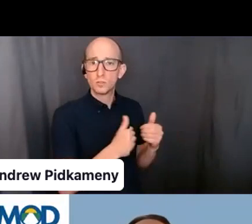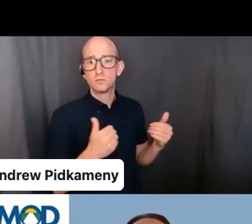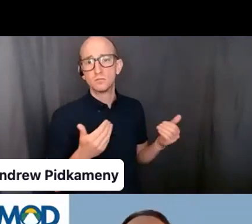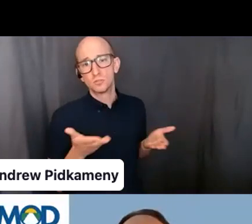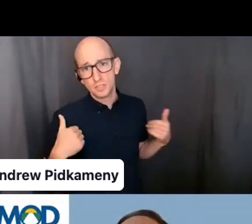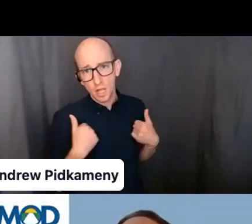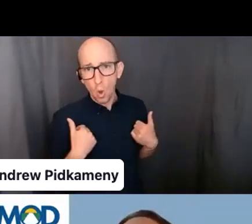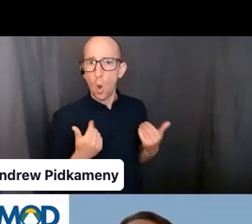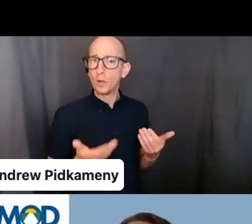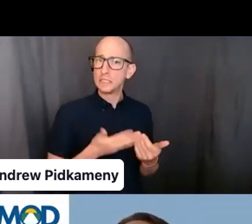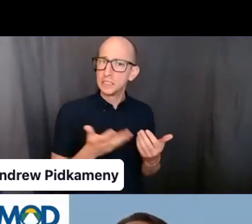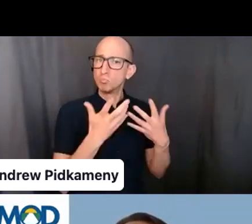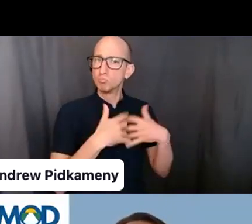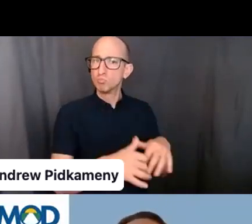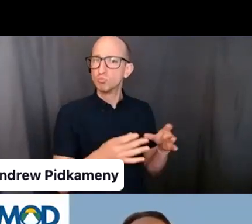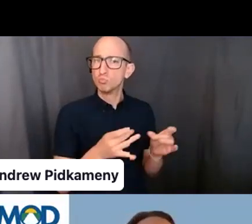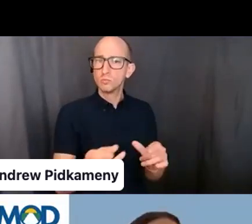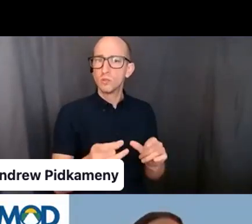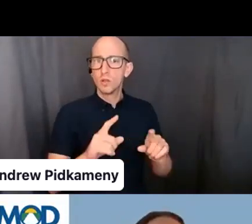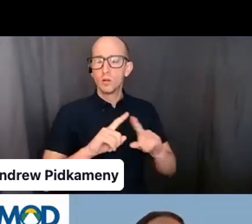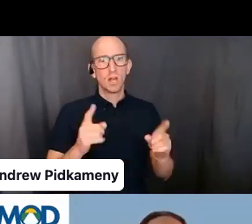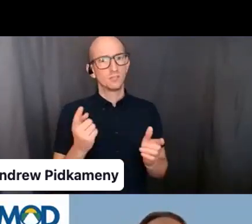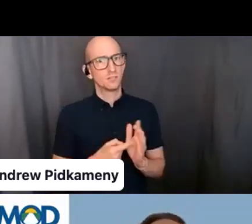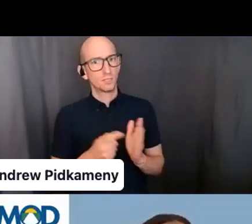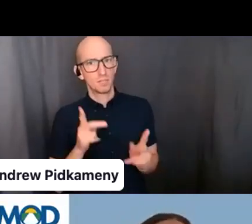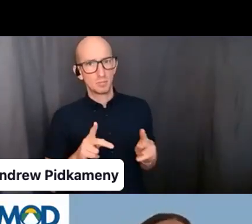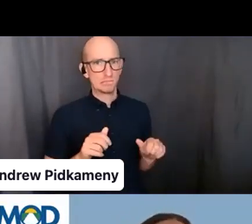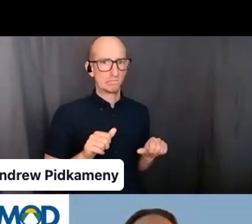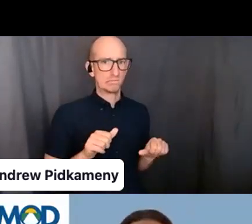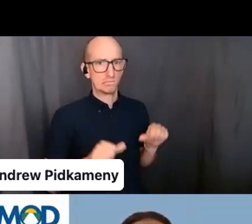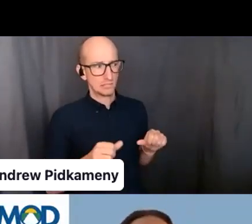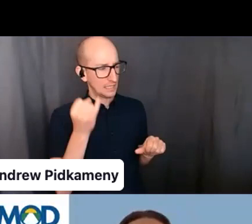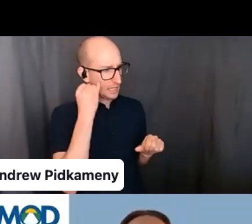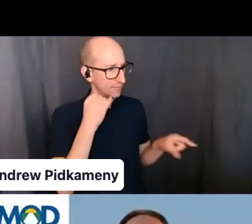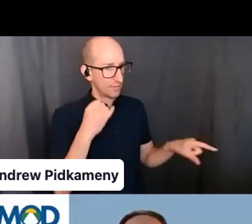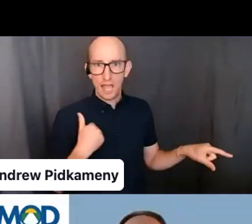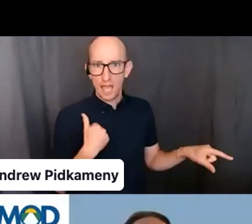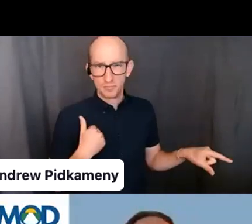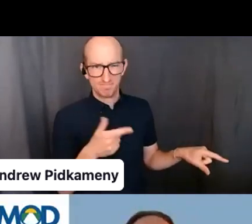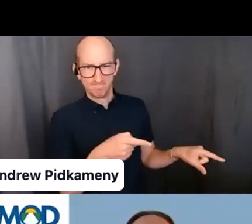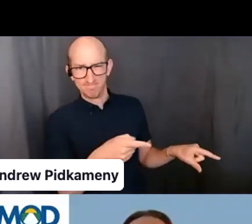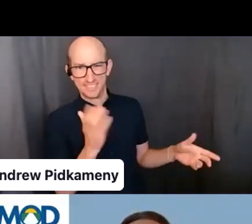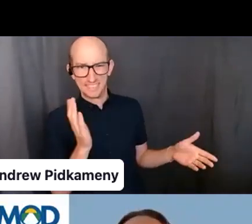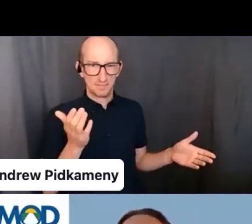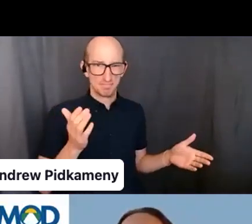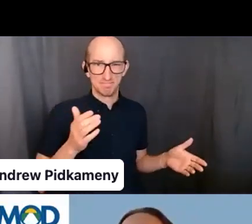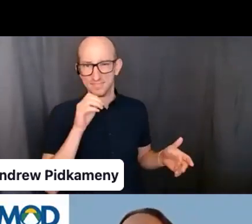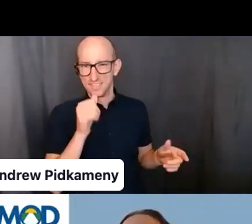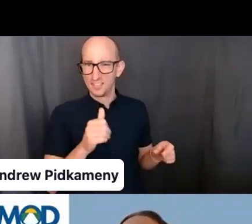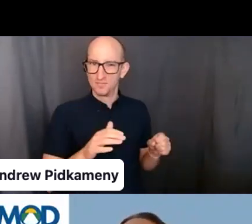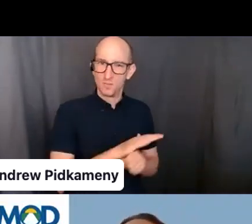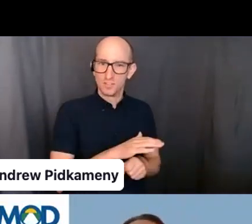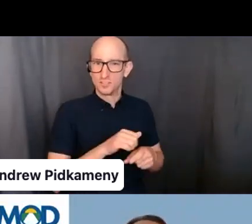do often feel unsure how to handle situations where the animal doesn't seem to be a service